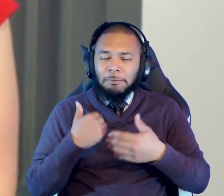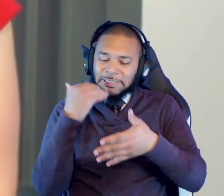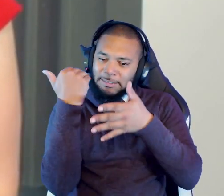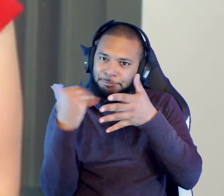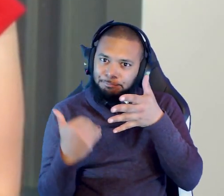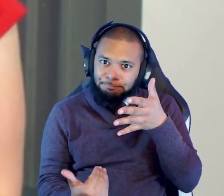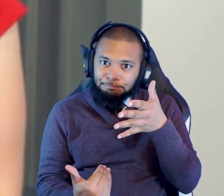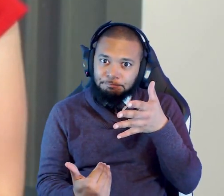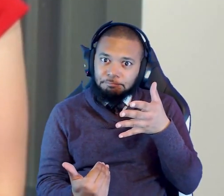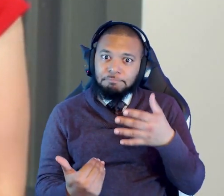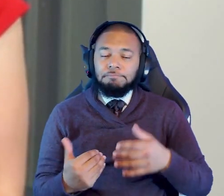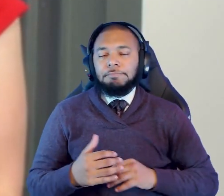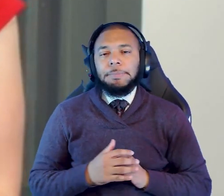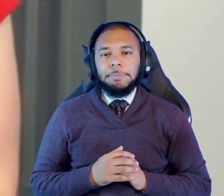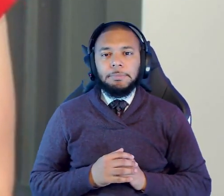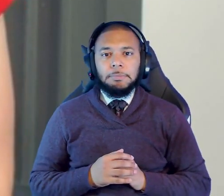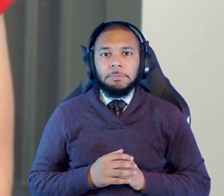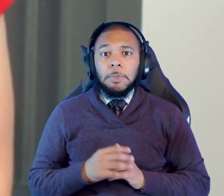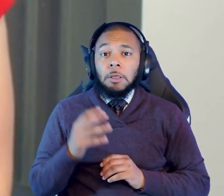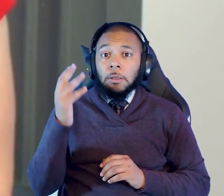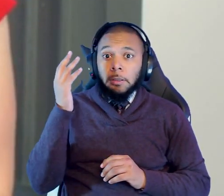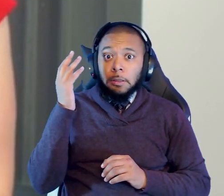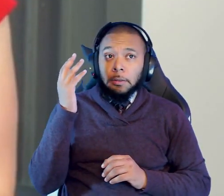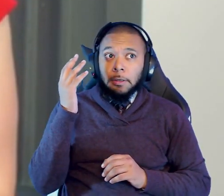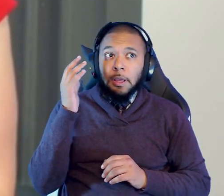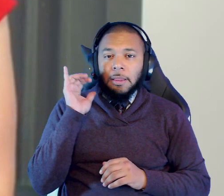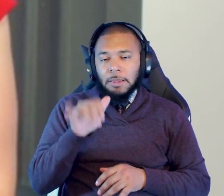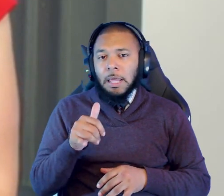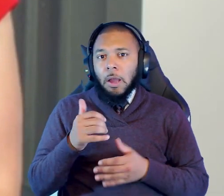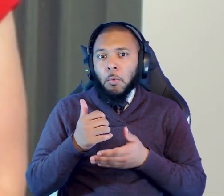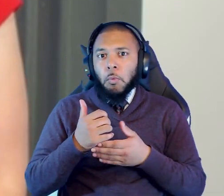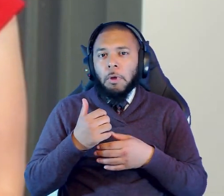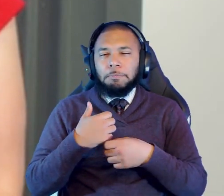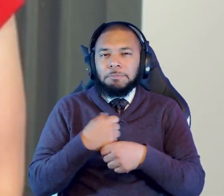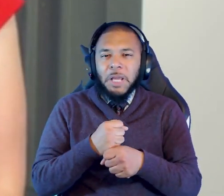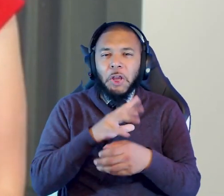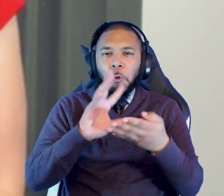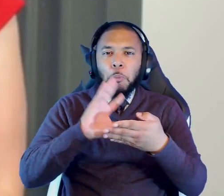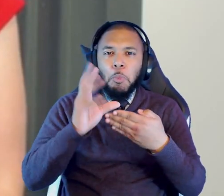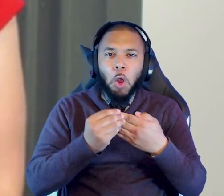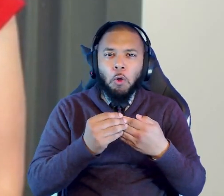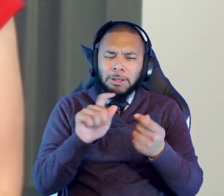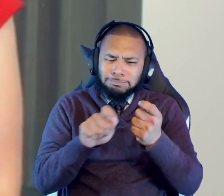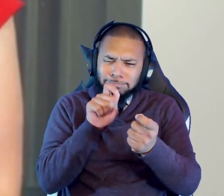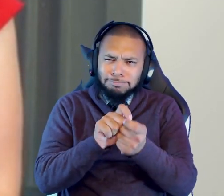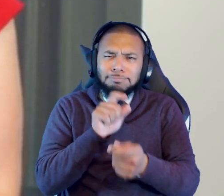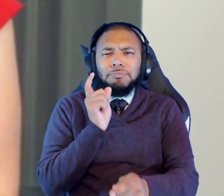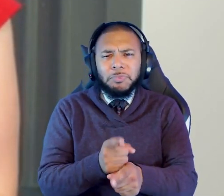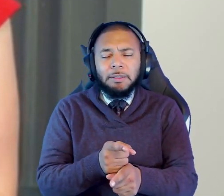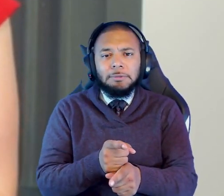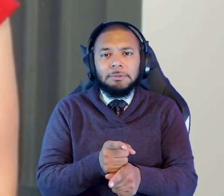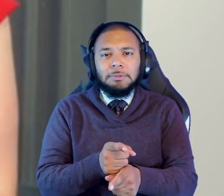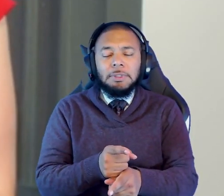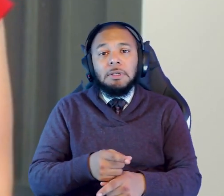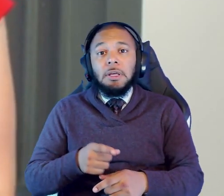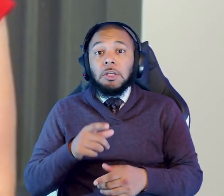that sequential order in order to get our program exactly right. When you're writing a program, really double